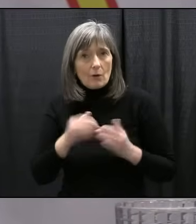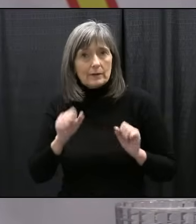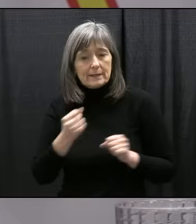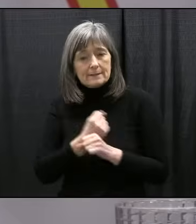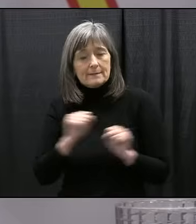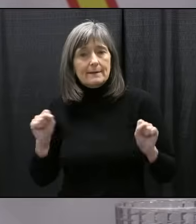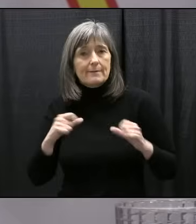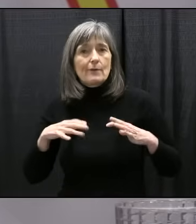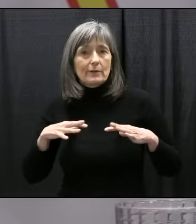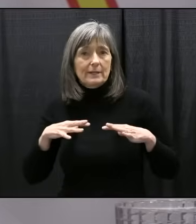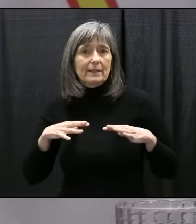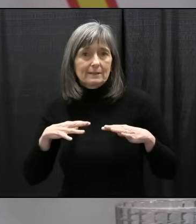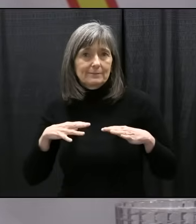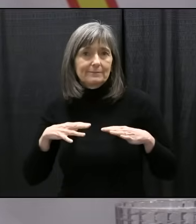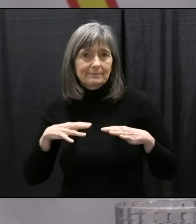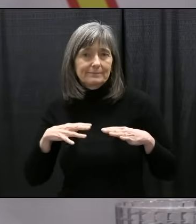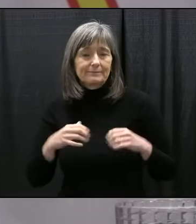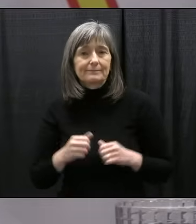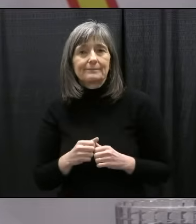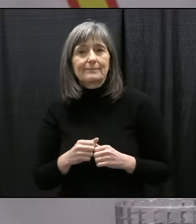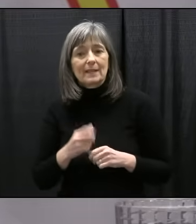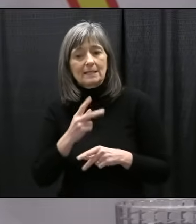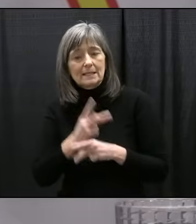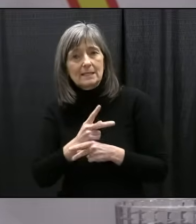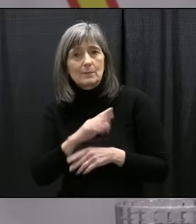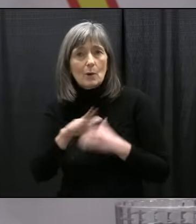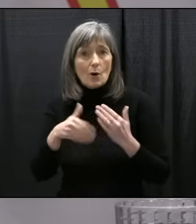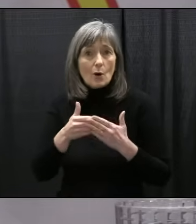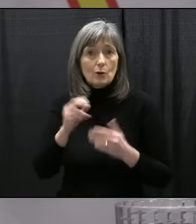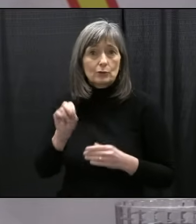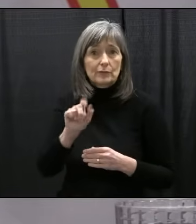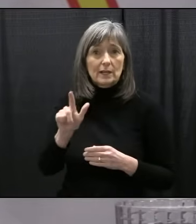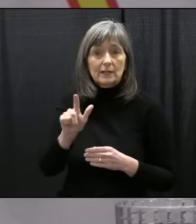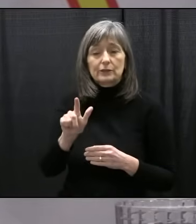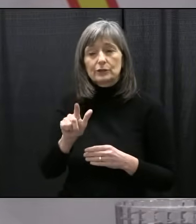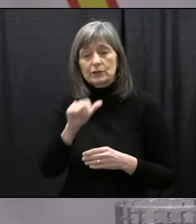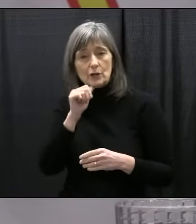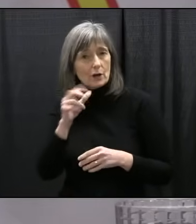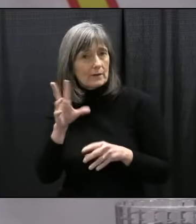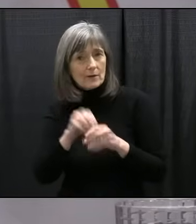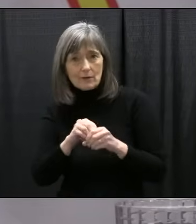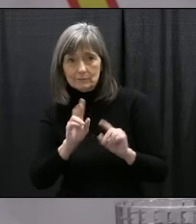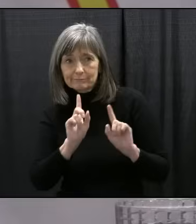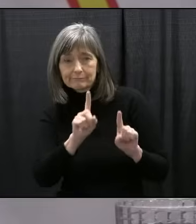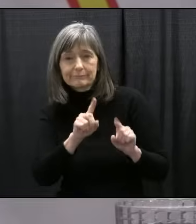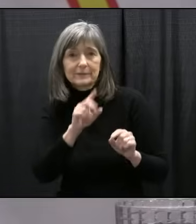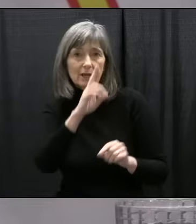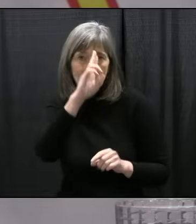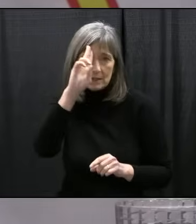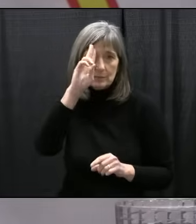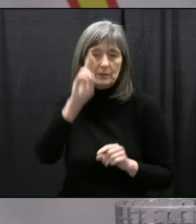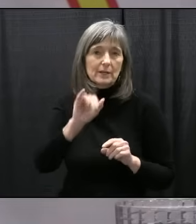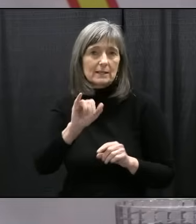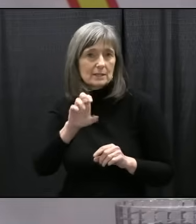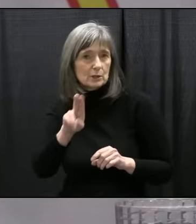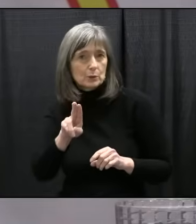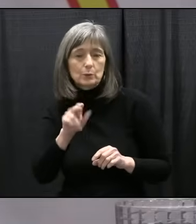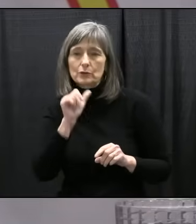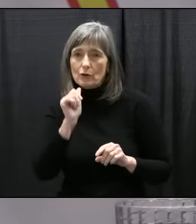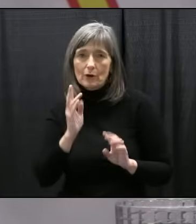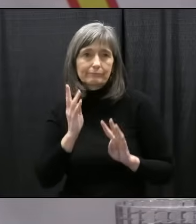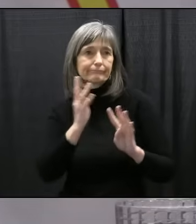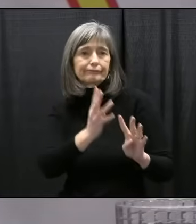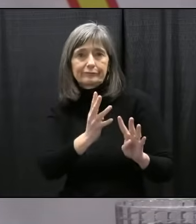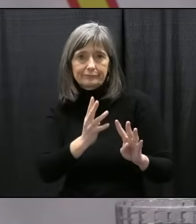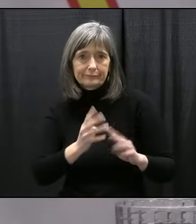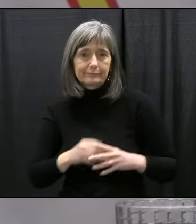holiday season and keep Newfoundlanders and Labradorians out of hospitals, out of the ICU, as this variant inevitably spreads.